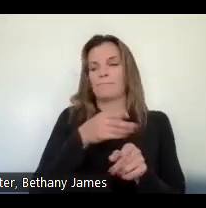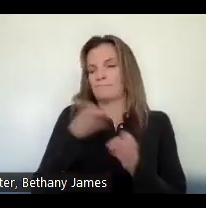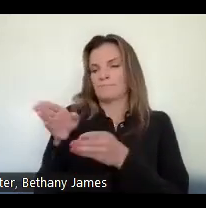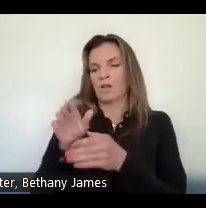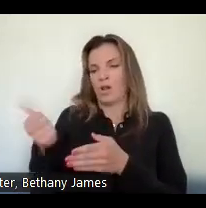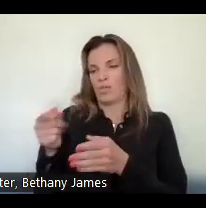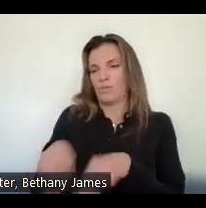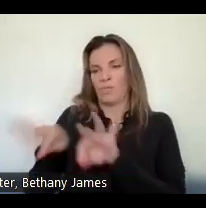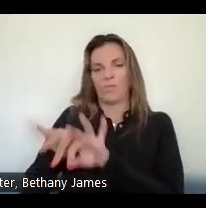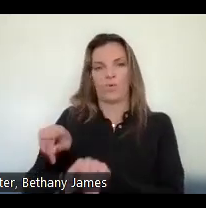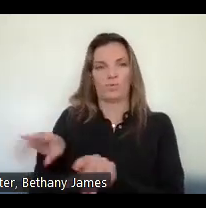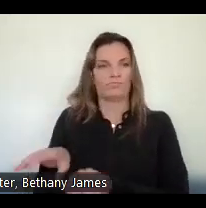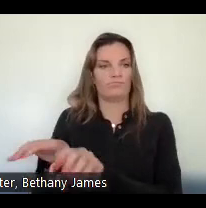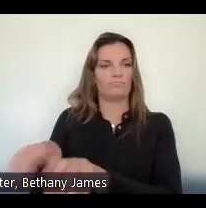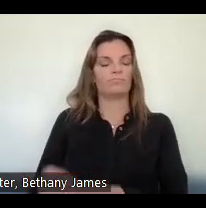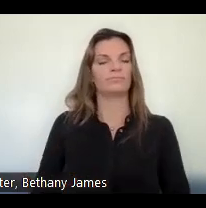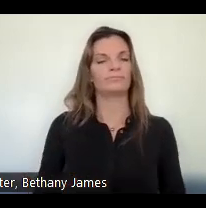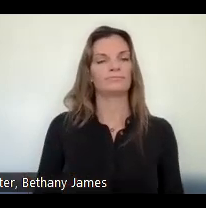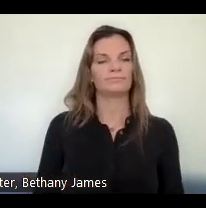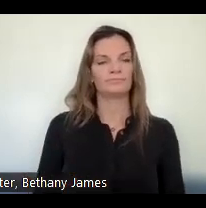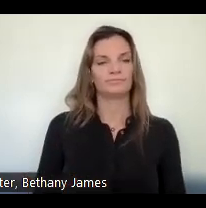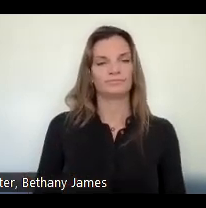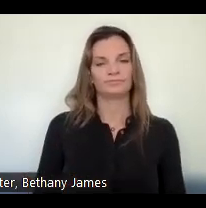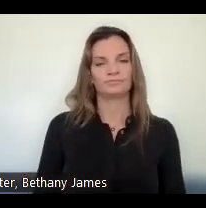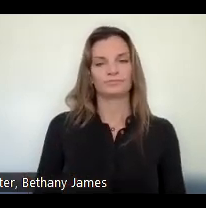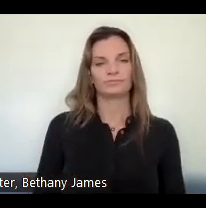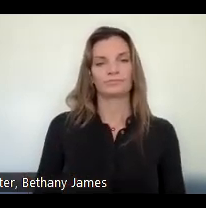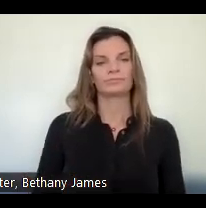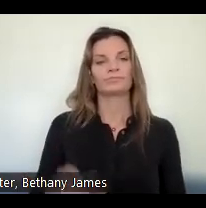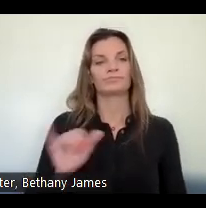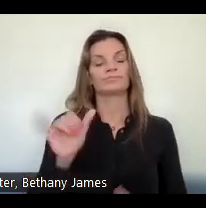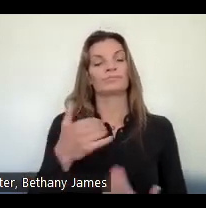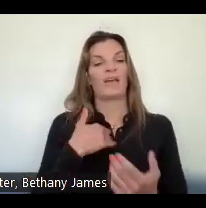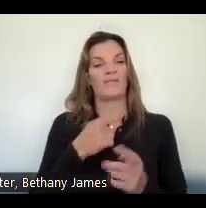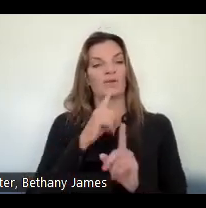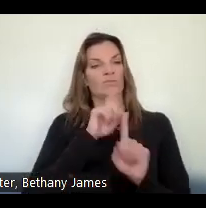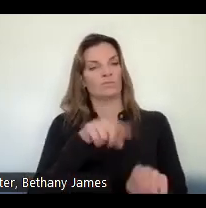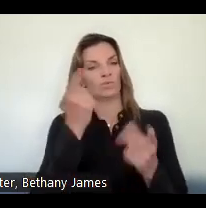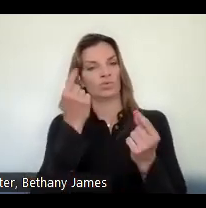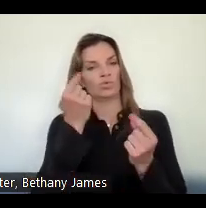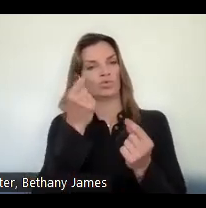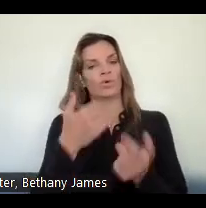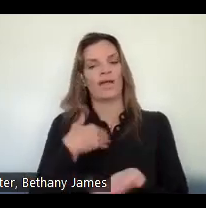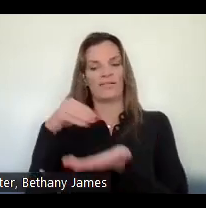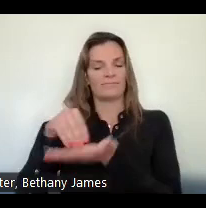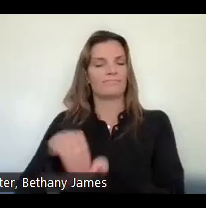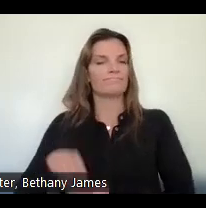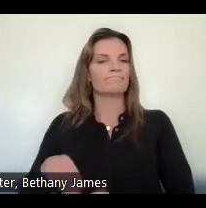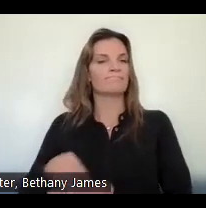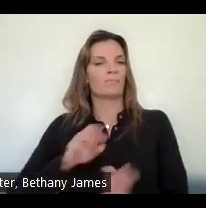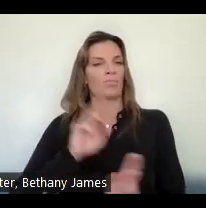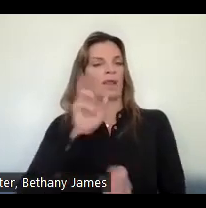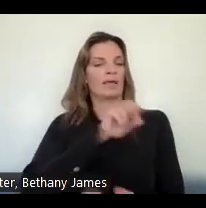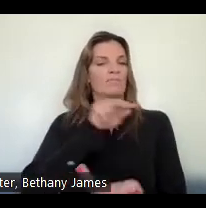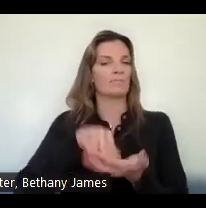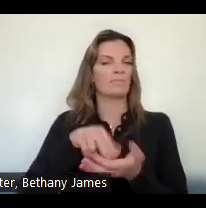of essential functions. Also, recorded directives or material could also be used, whether it's the